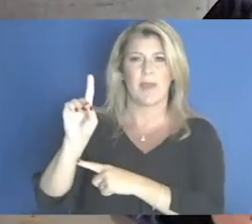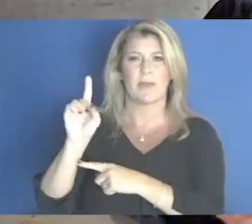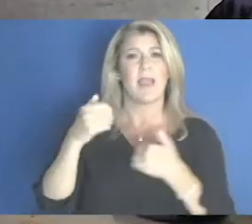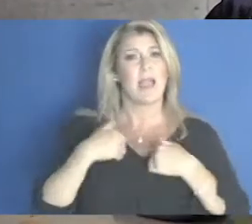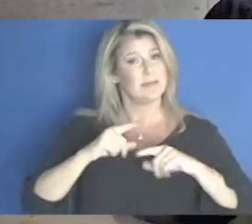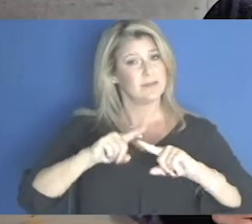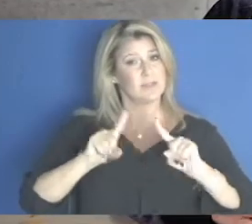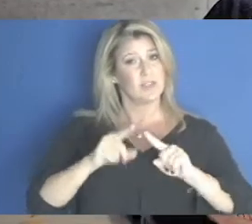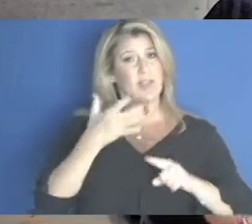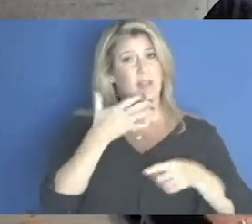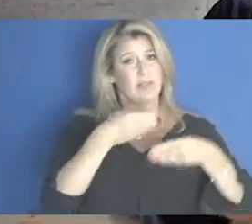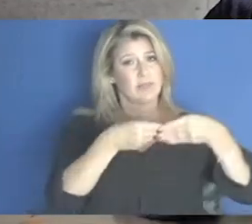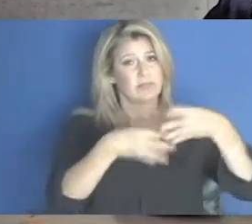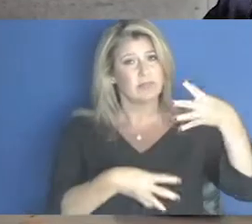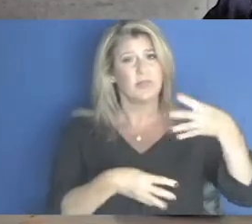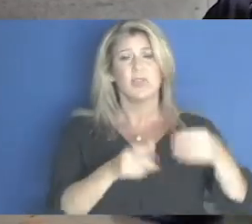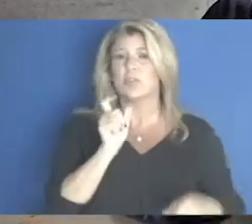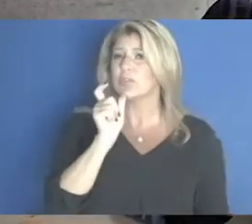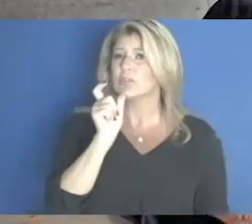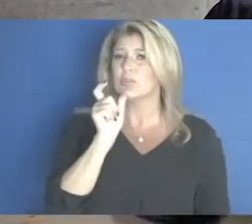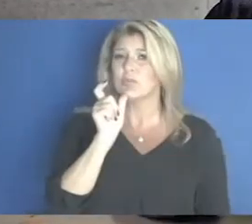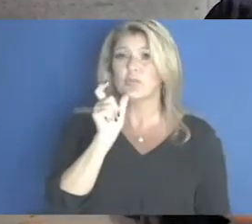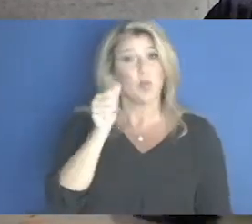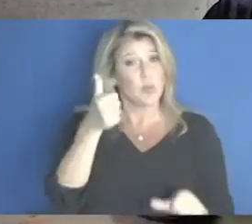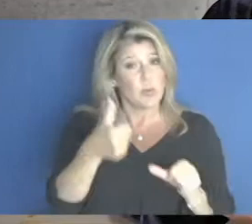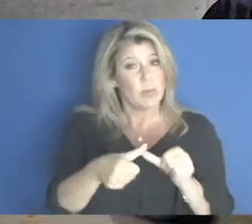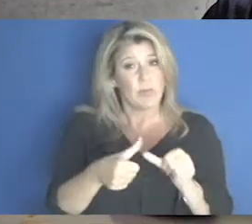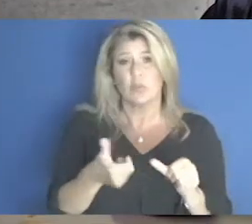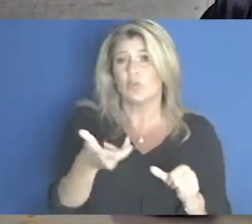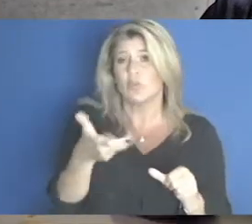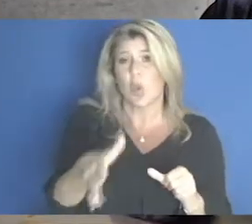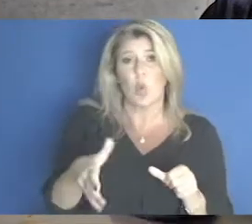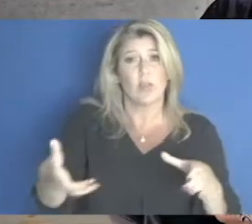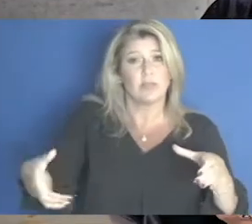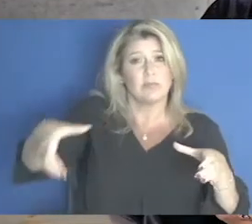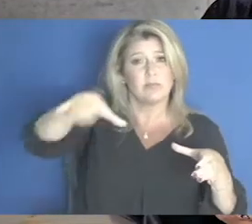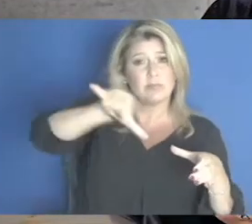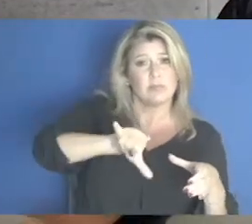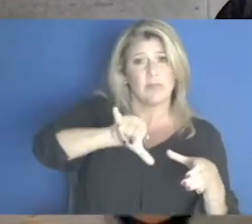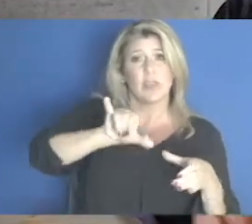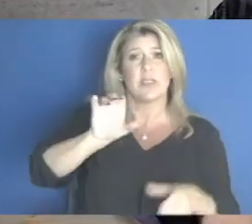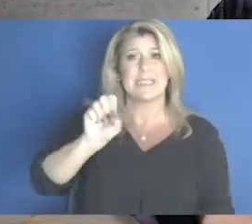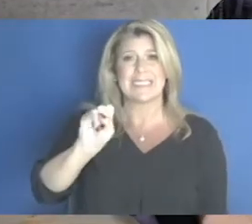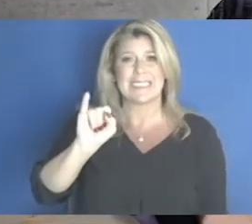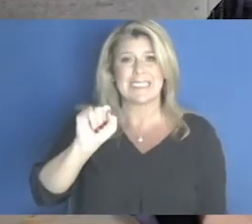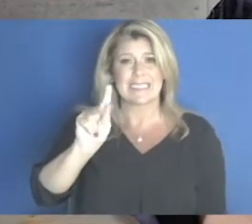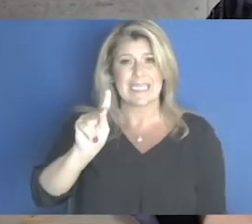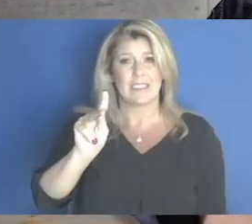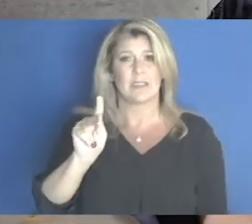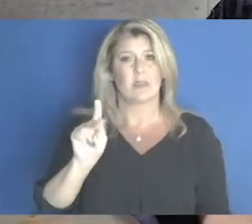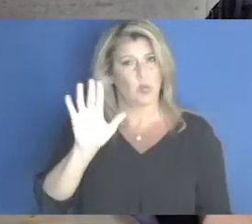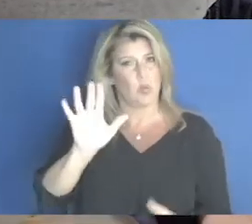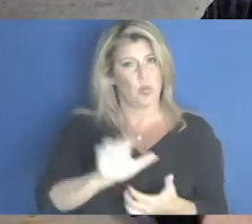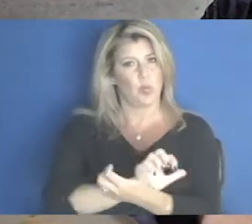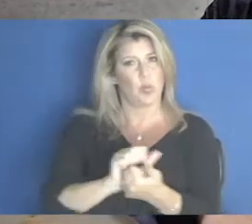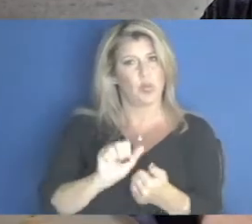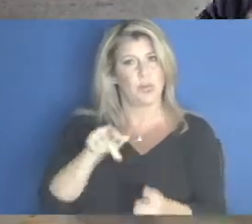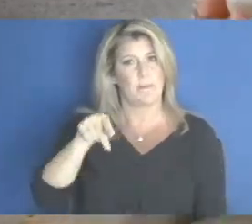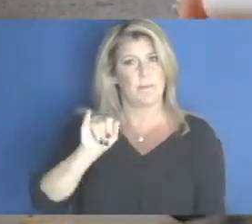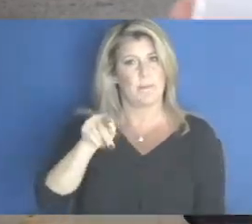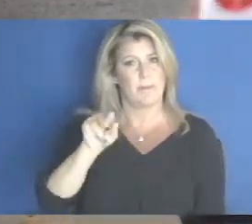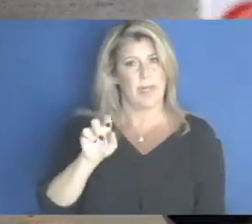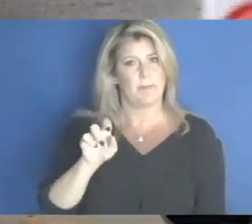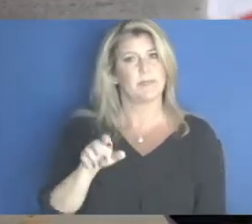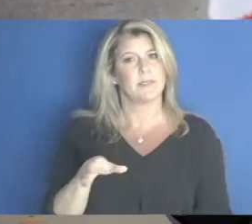Mud comes in different colors and you do not want to rinse this down your pipes. Let's move on to Boss.